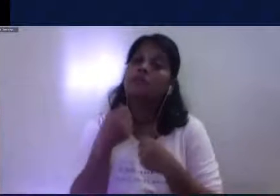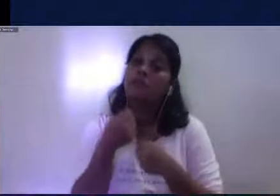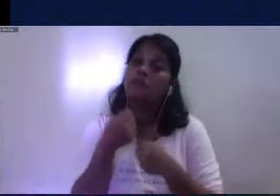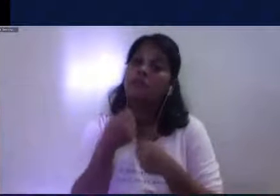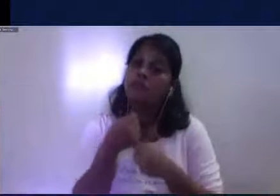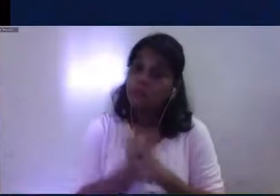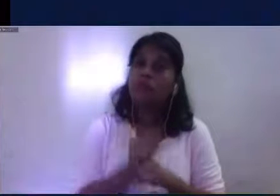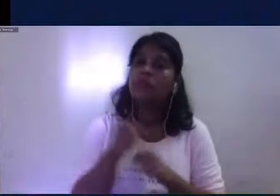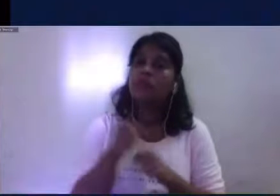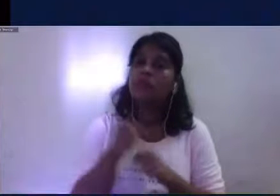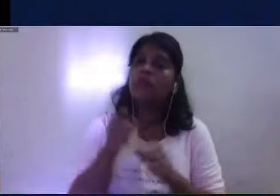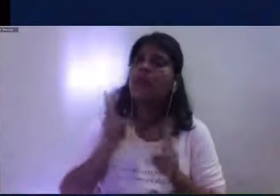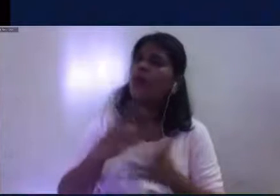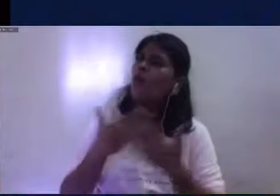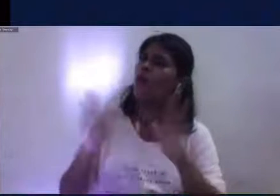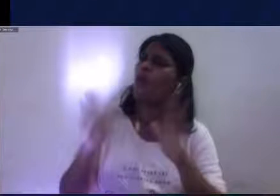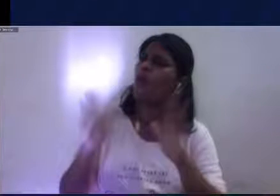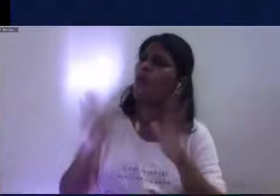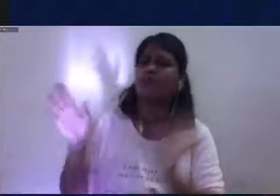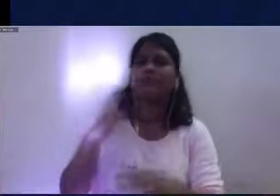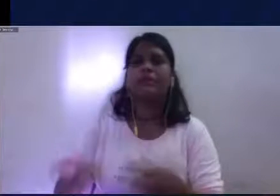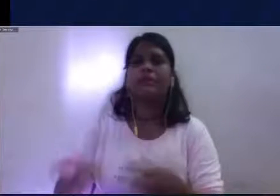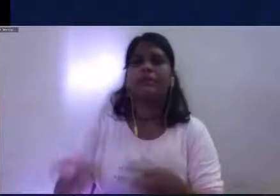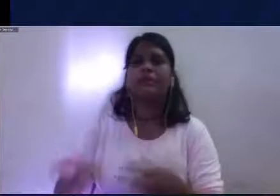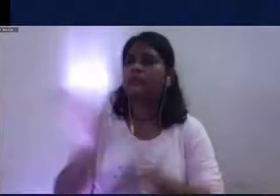Let this become completely open source. That means anybody can